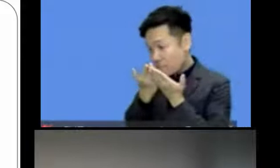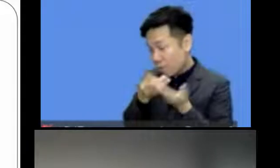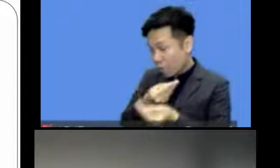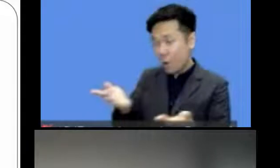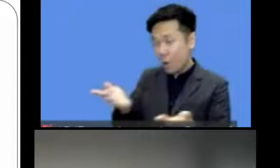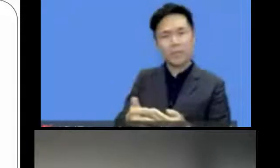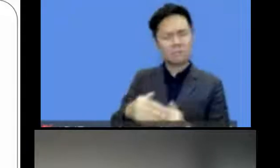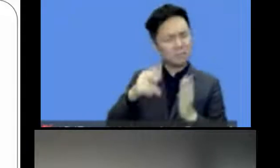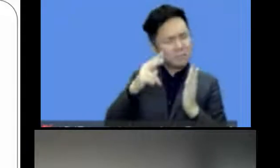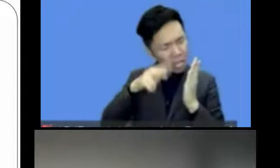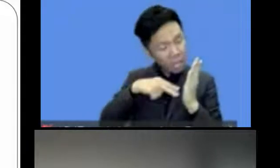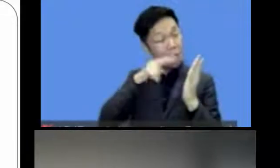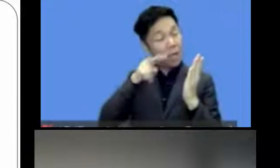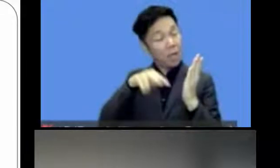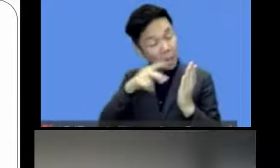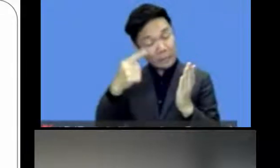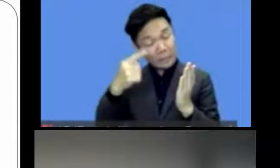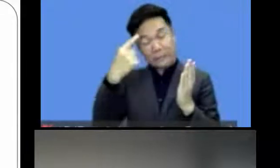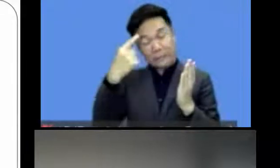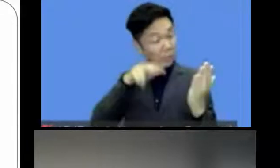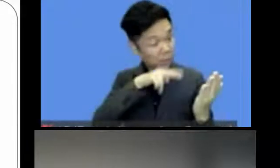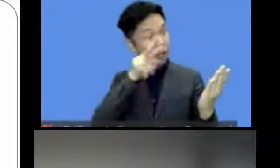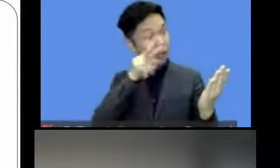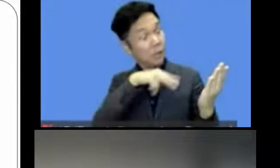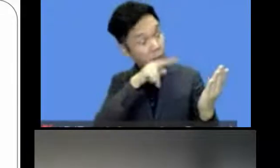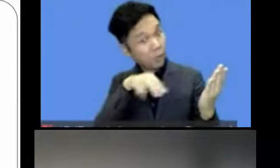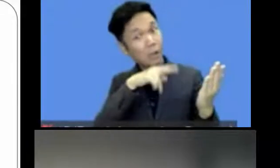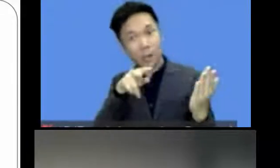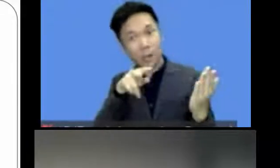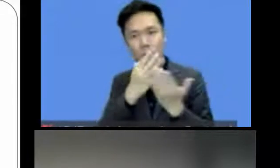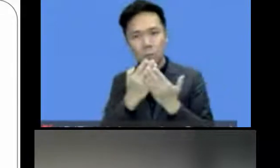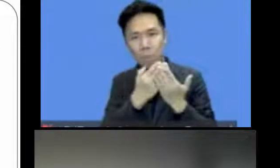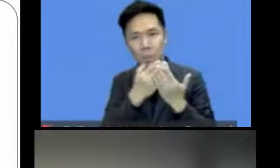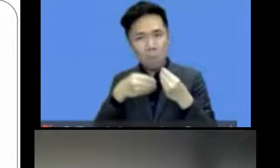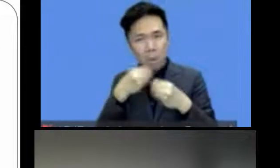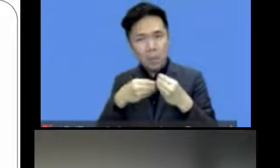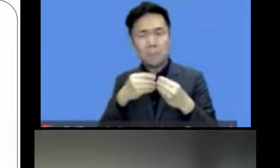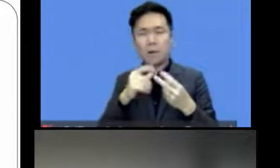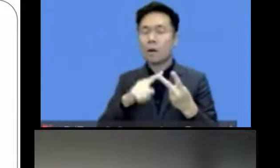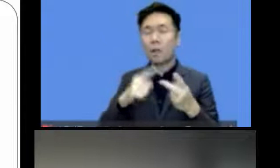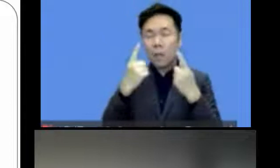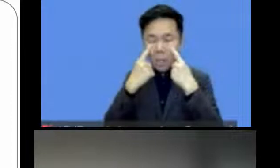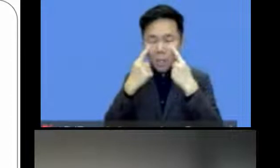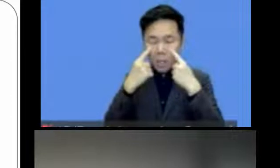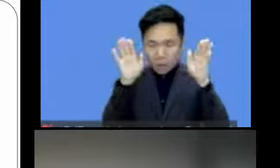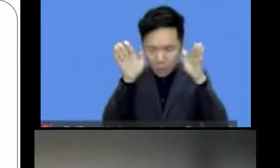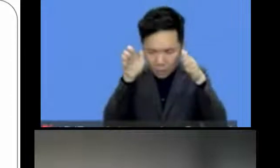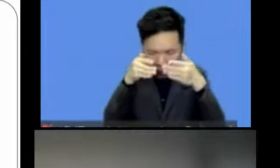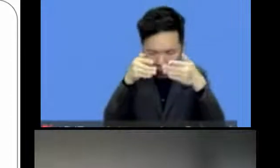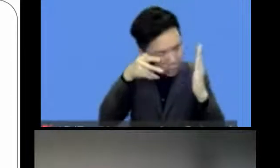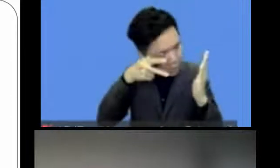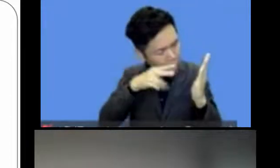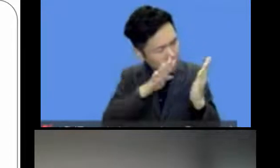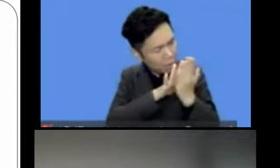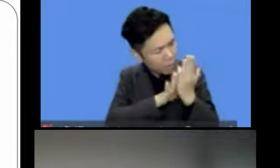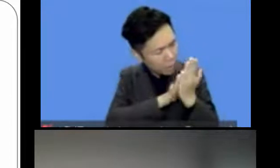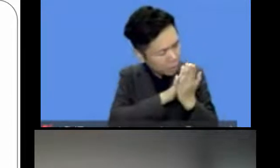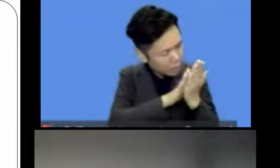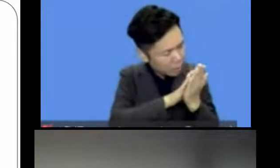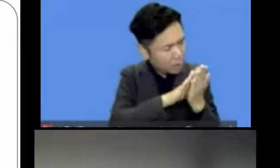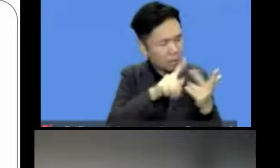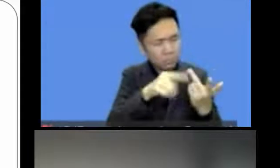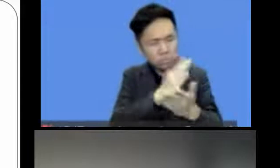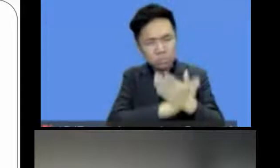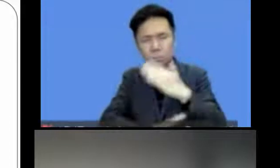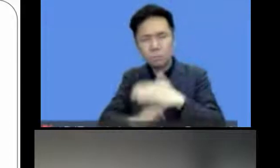dyslexic students and many low vision students and other students